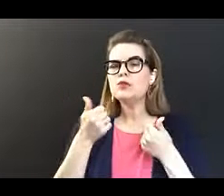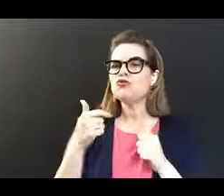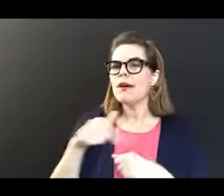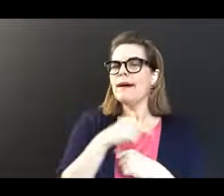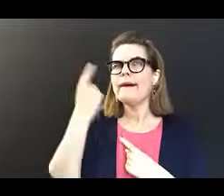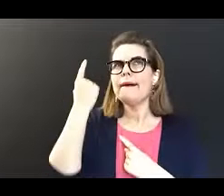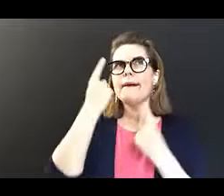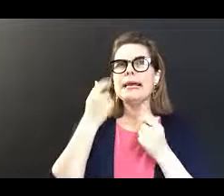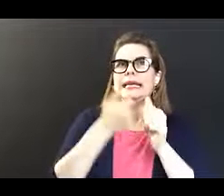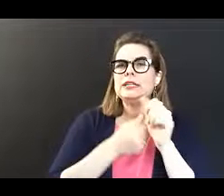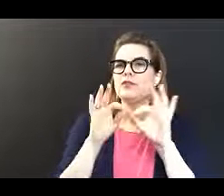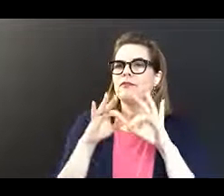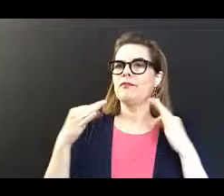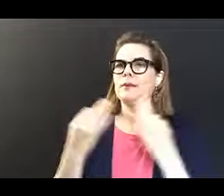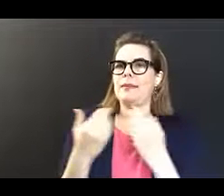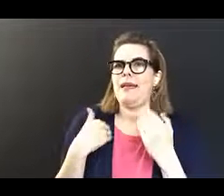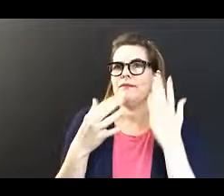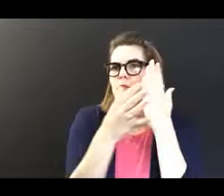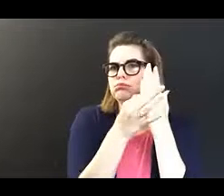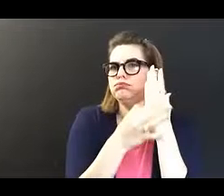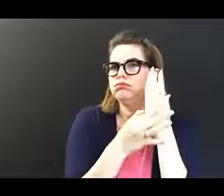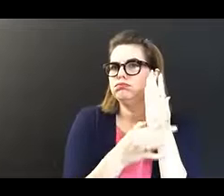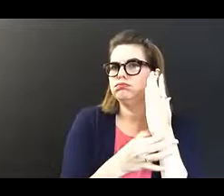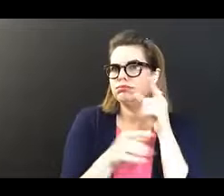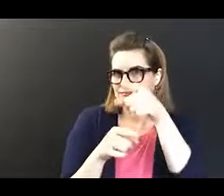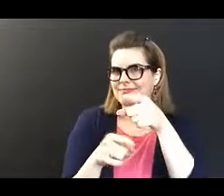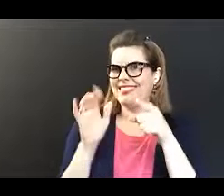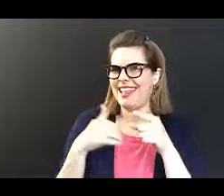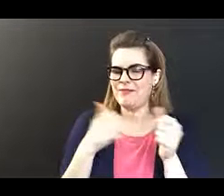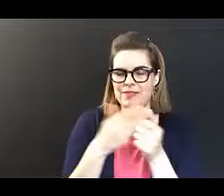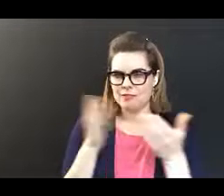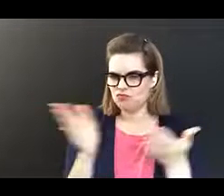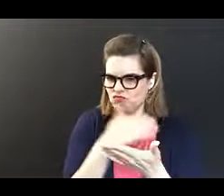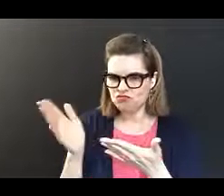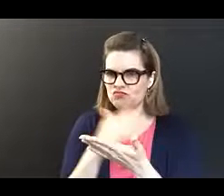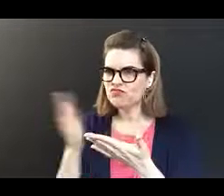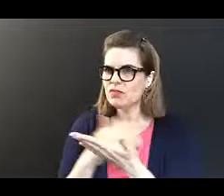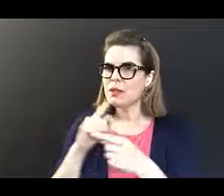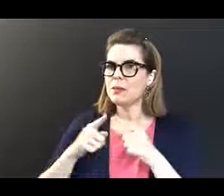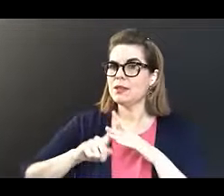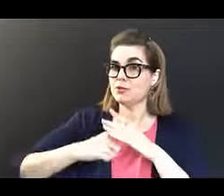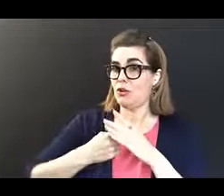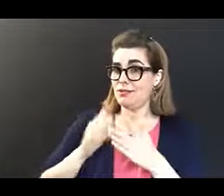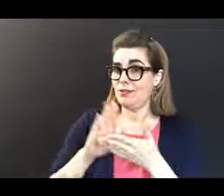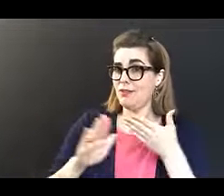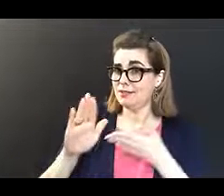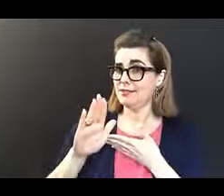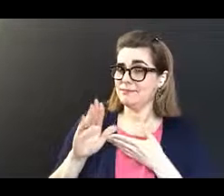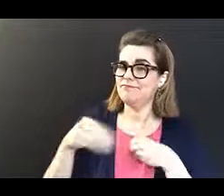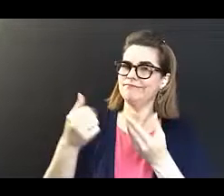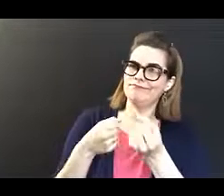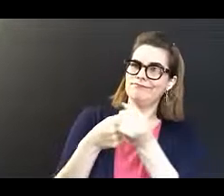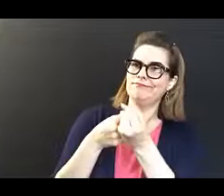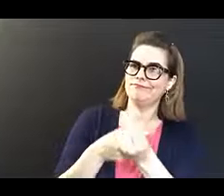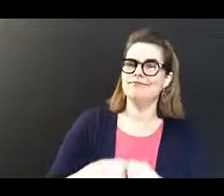each family that they'll have at their hands to be able to reference throughout the semester of their college experience. Thank